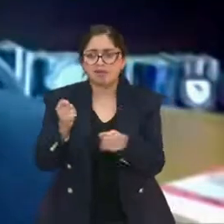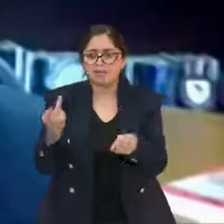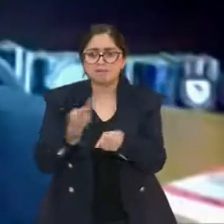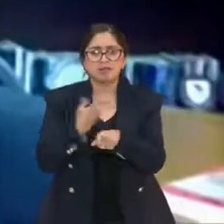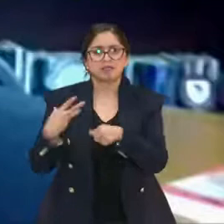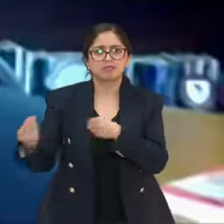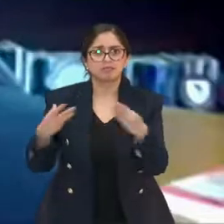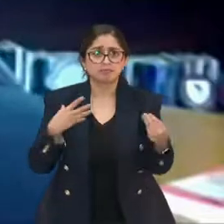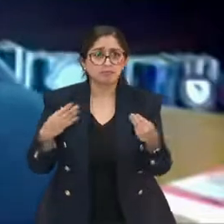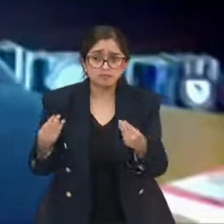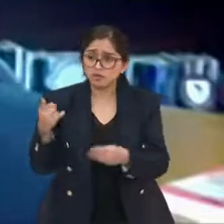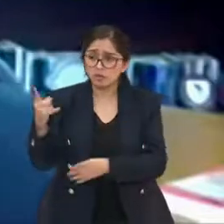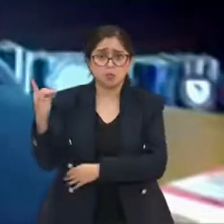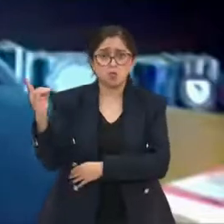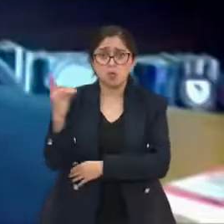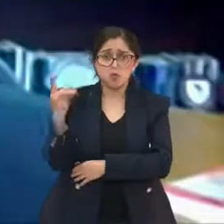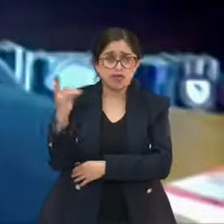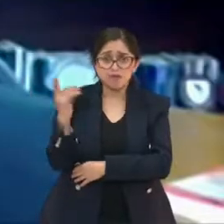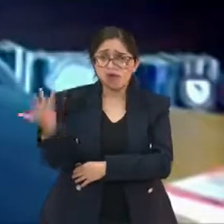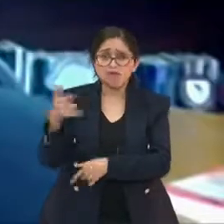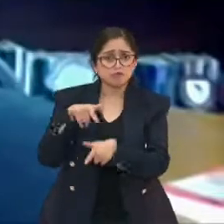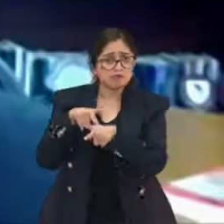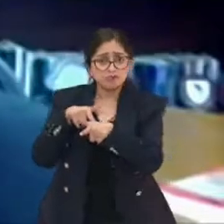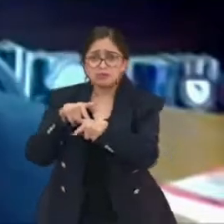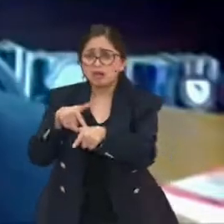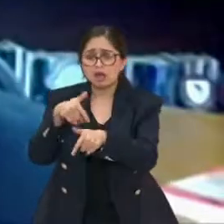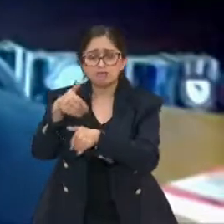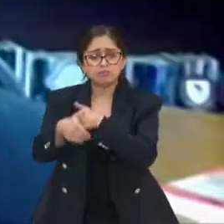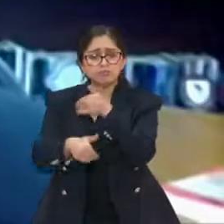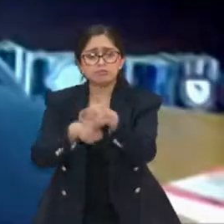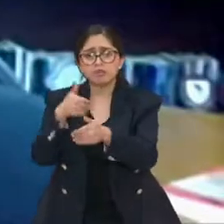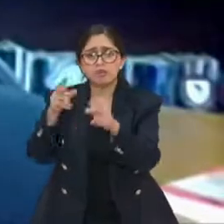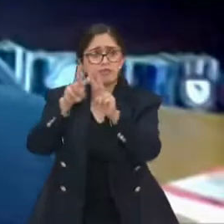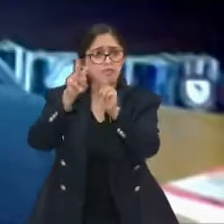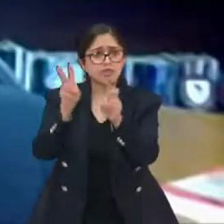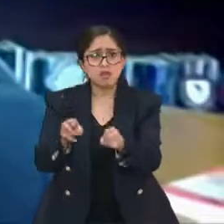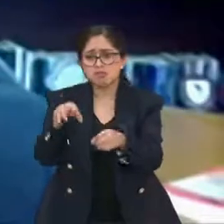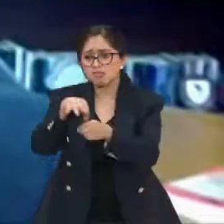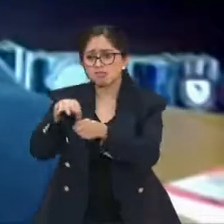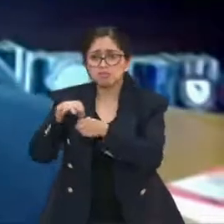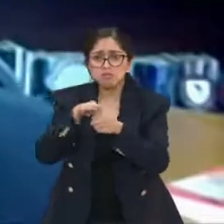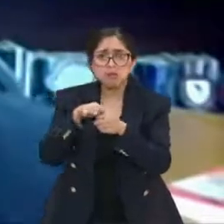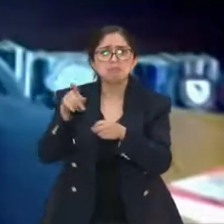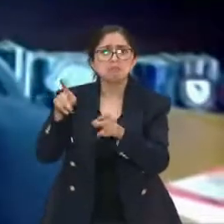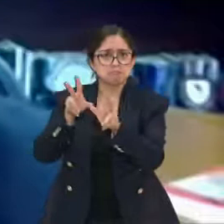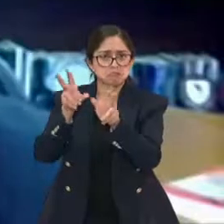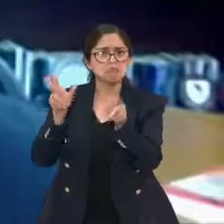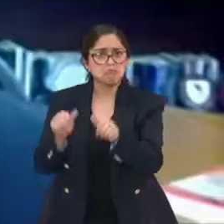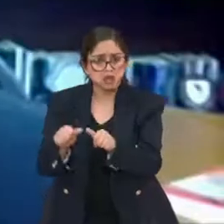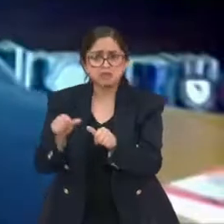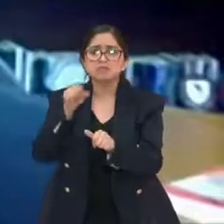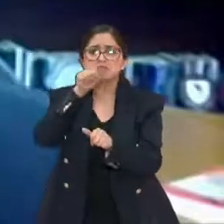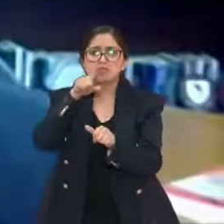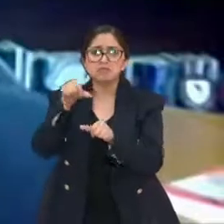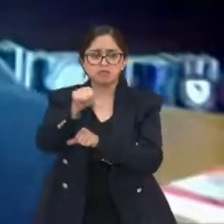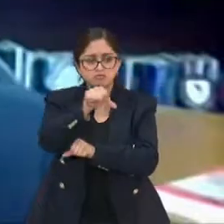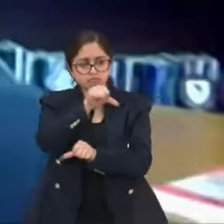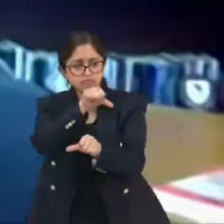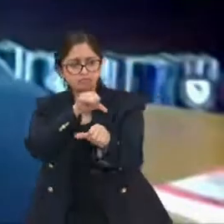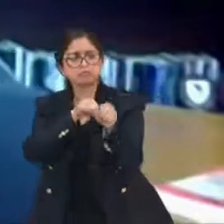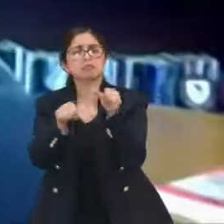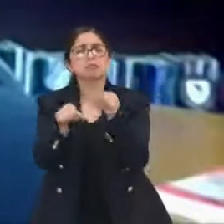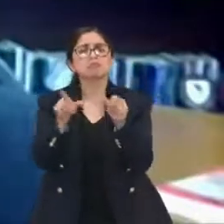brief government or the pandemic. Bolivia, it continues its history of having this peaceful